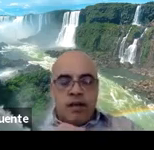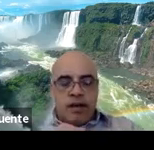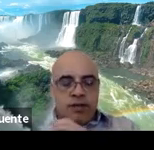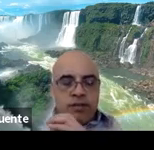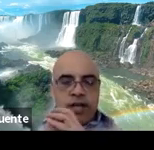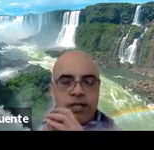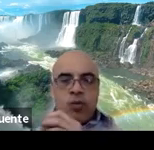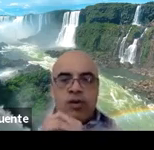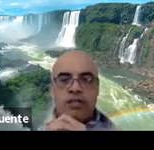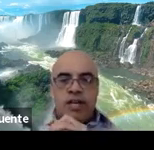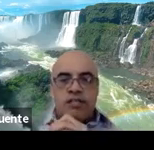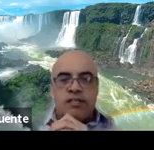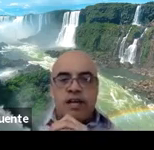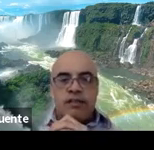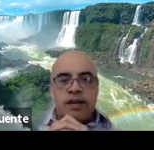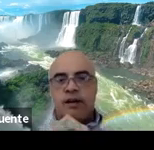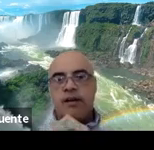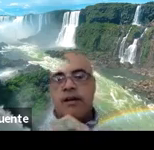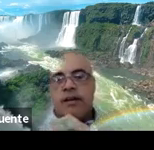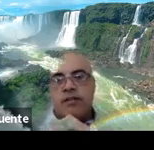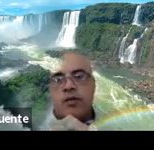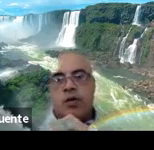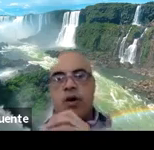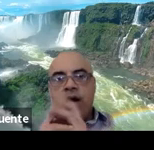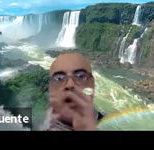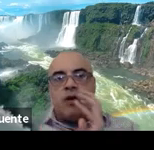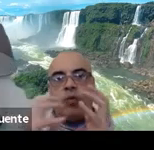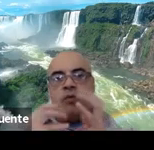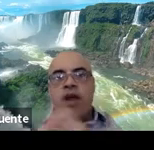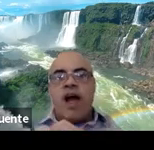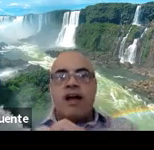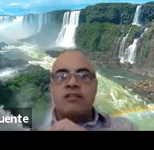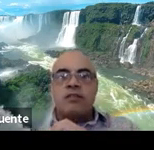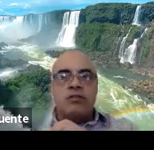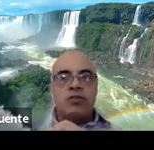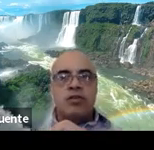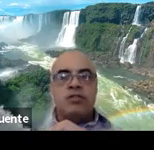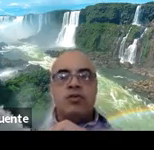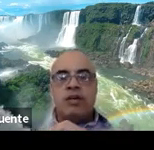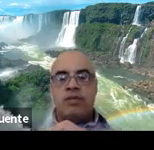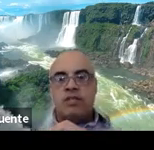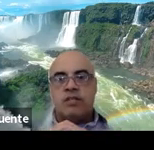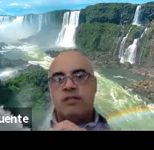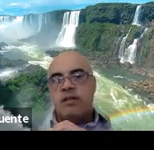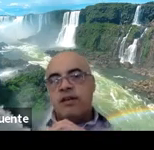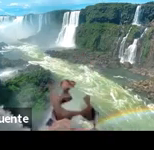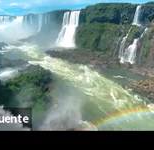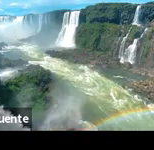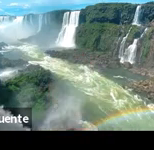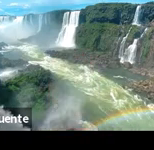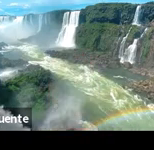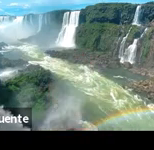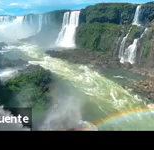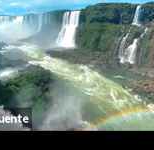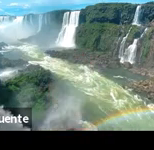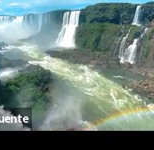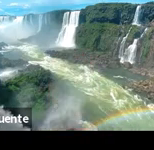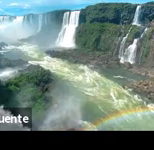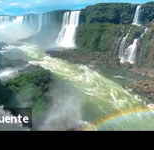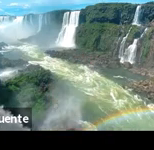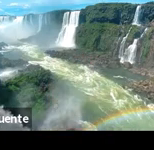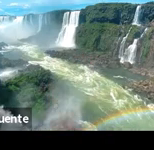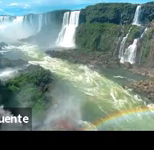there's other sexual orientations out there. So how do we react to these new images that we're seeing